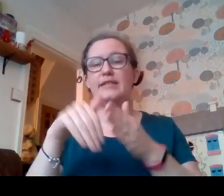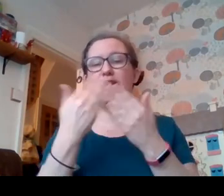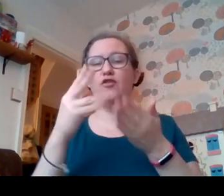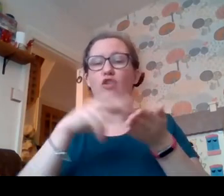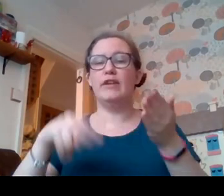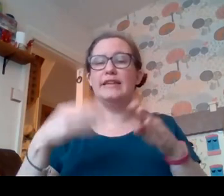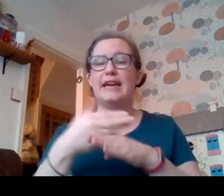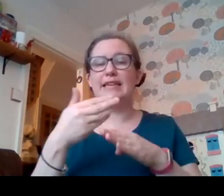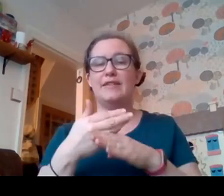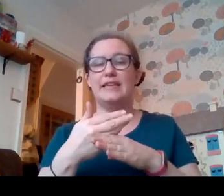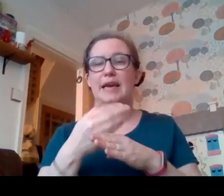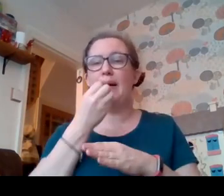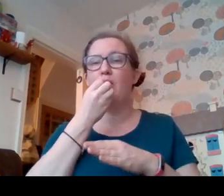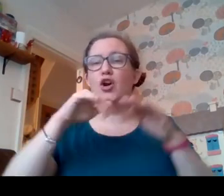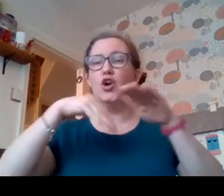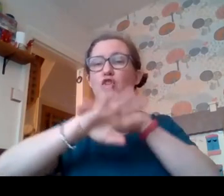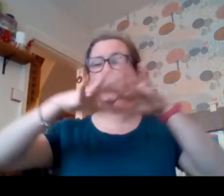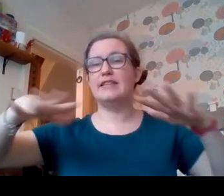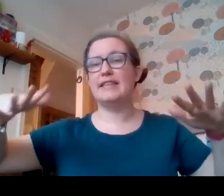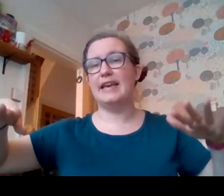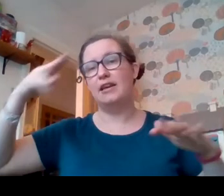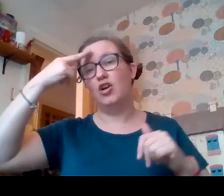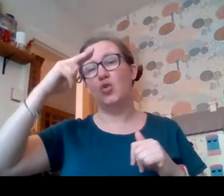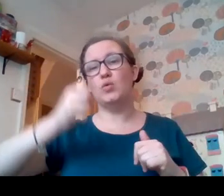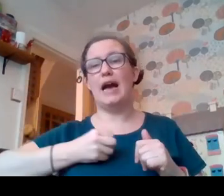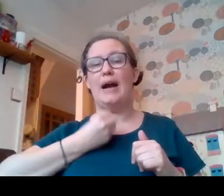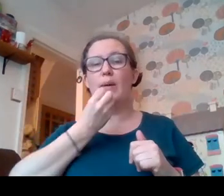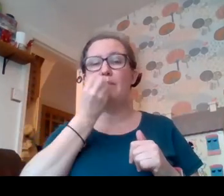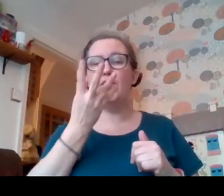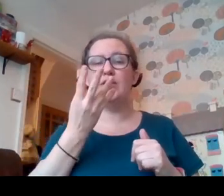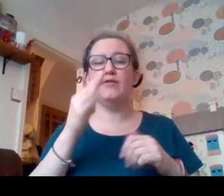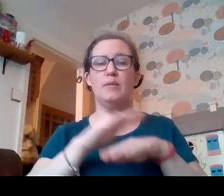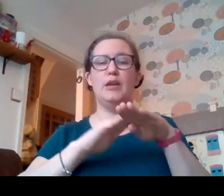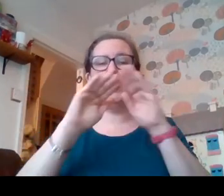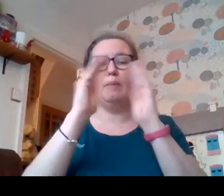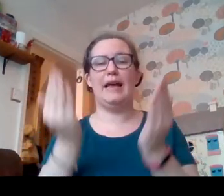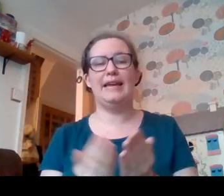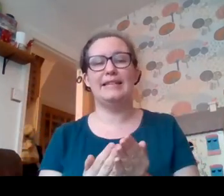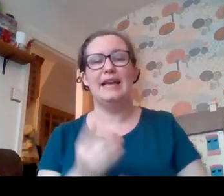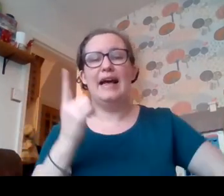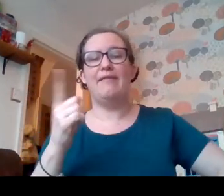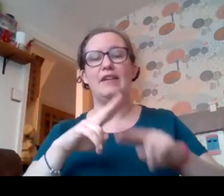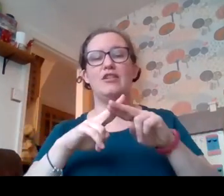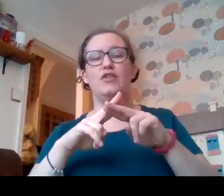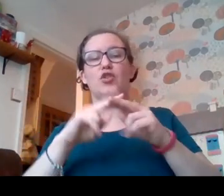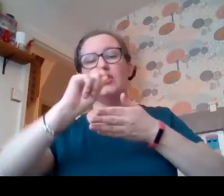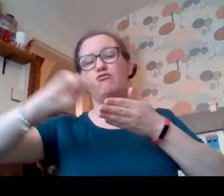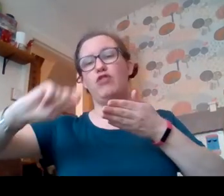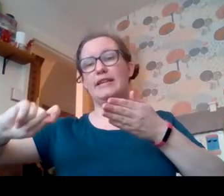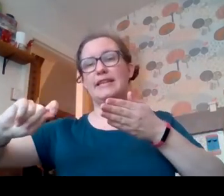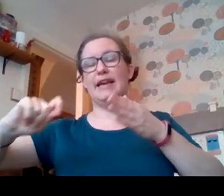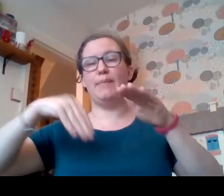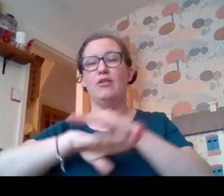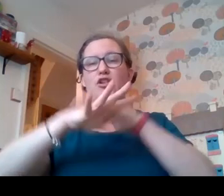on Thursday, you've got a reading activity about under the sea called Our Beautiful Blue Planet. And then you've got